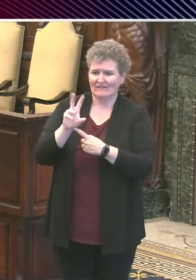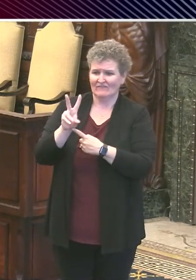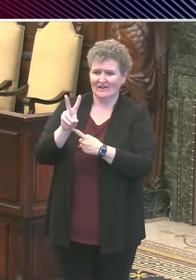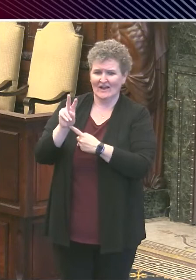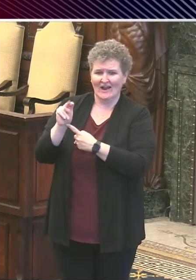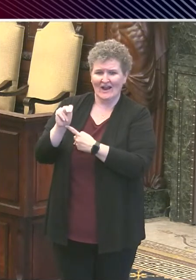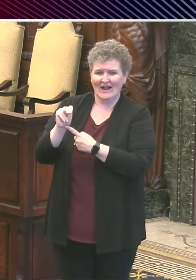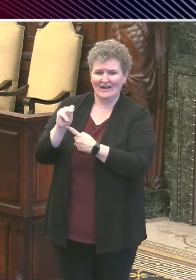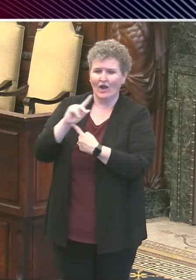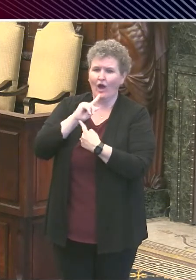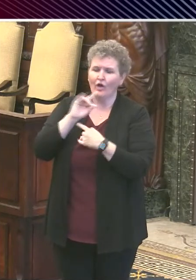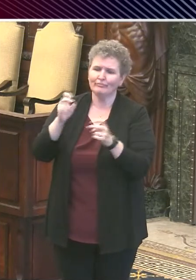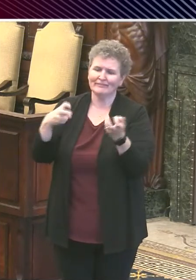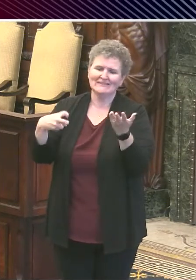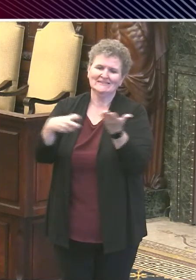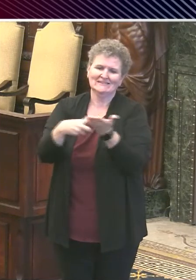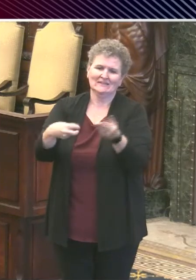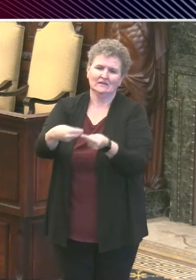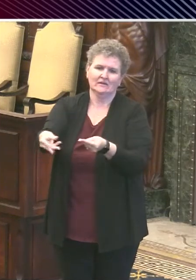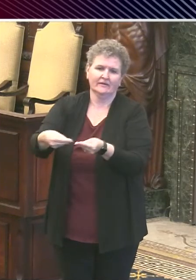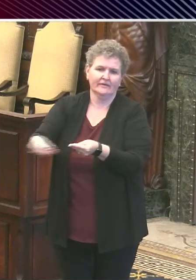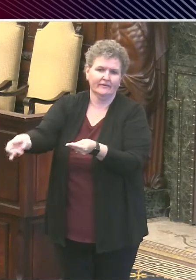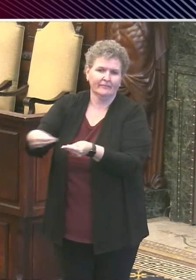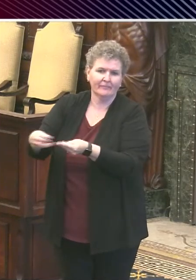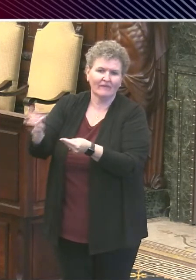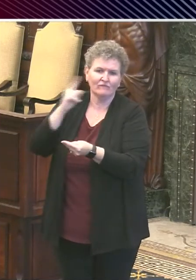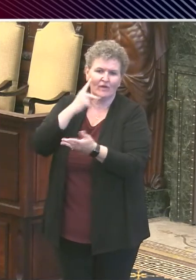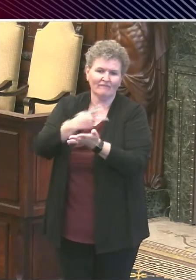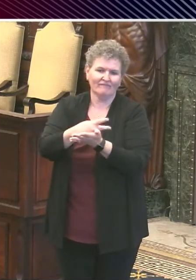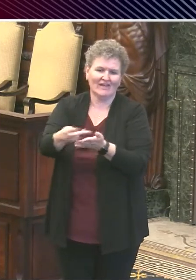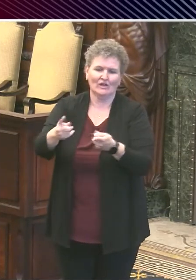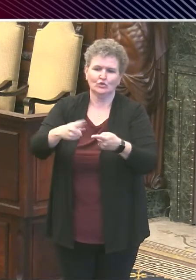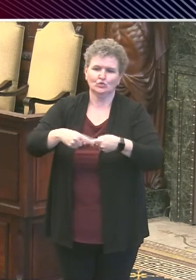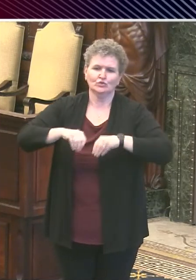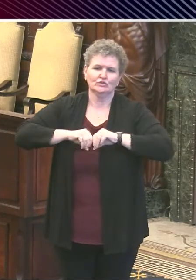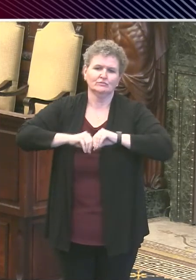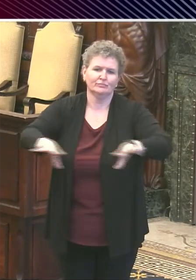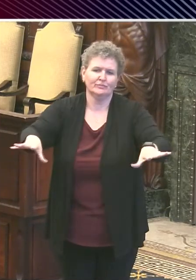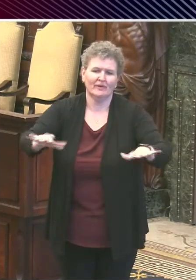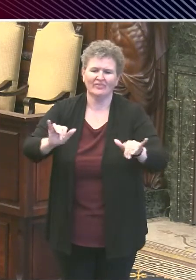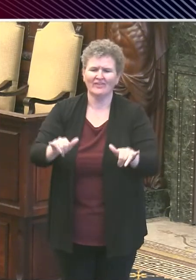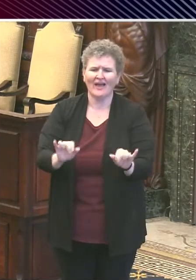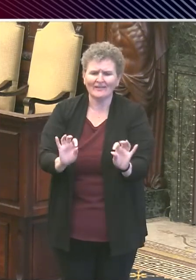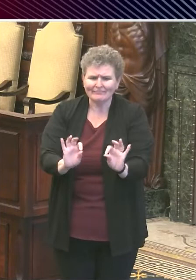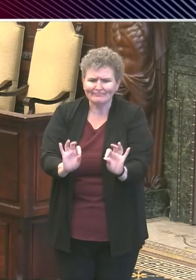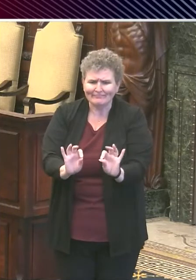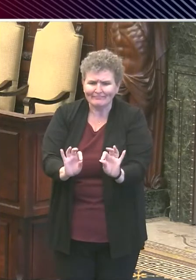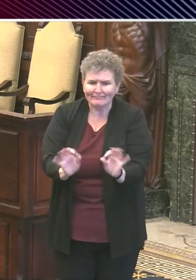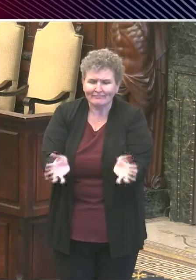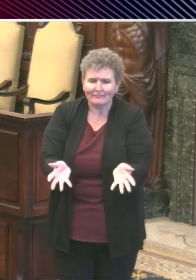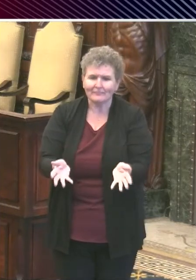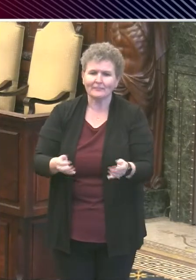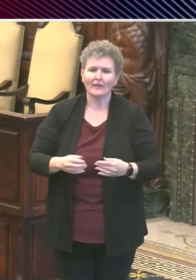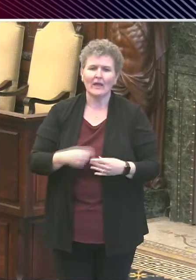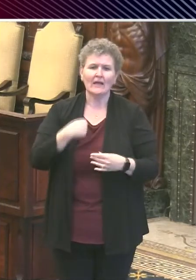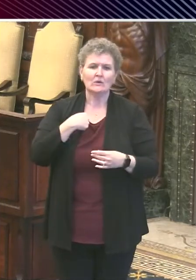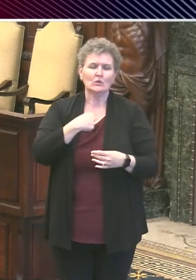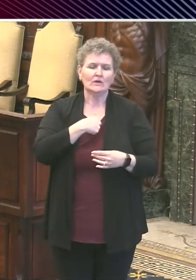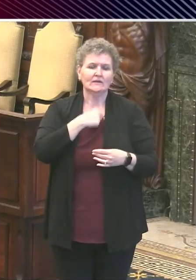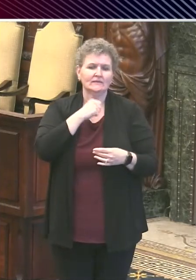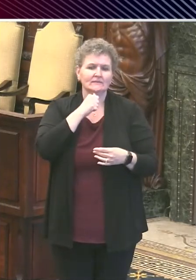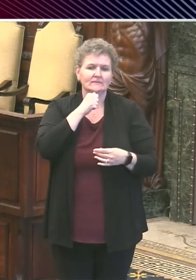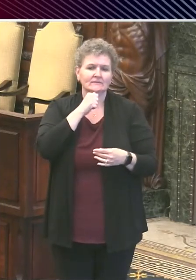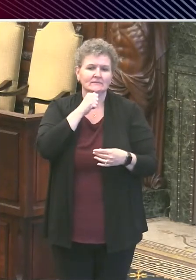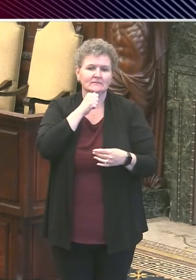issued to people for failing to disperse and other minor infractions. They don't rise to the level of property destruction or any kind of